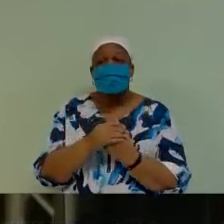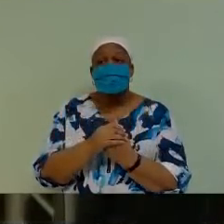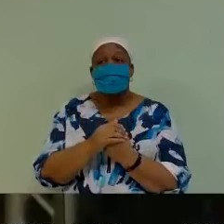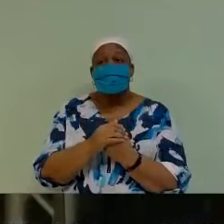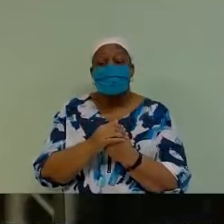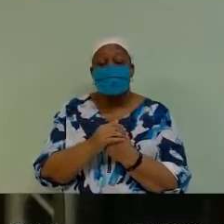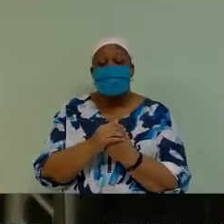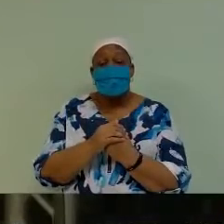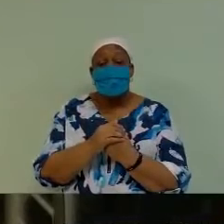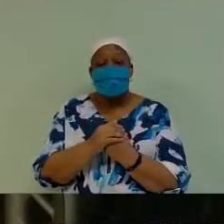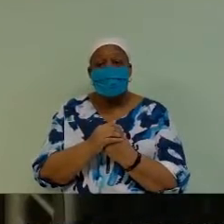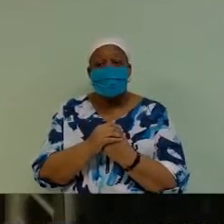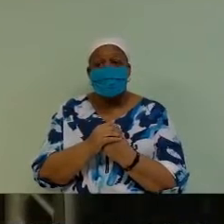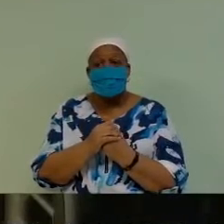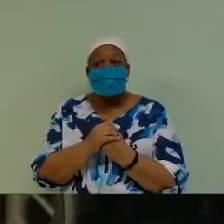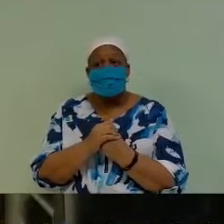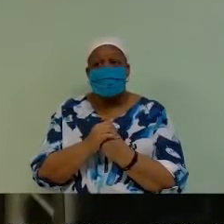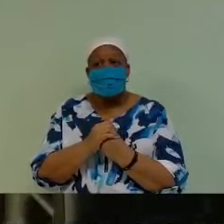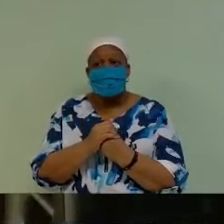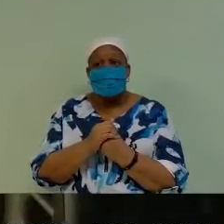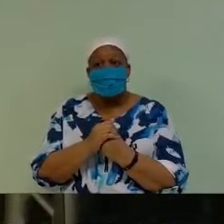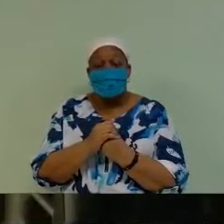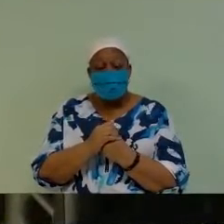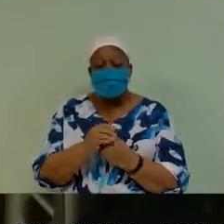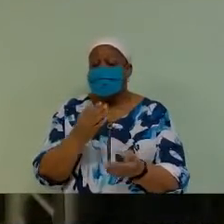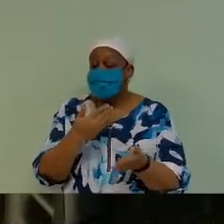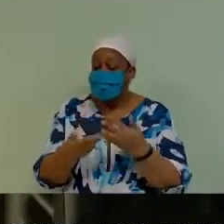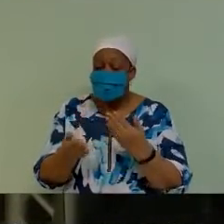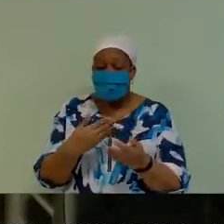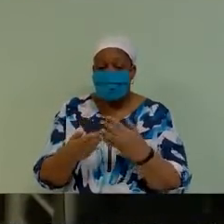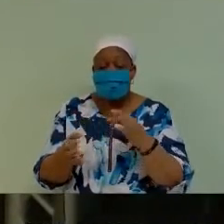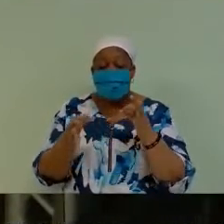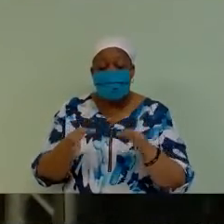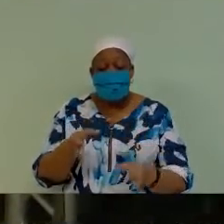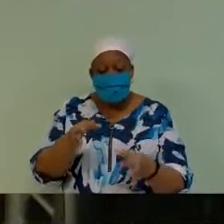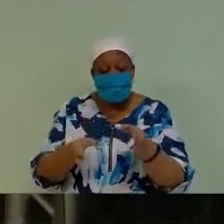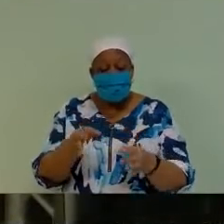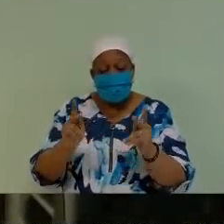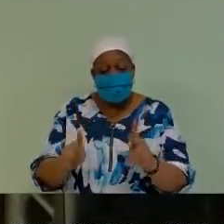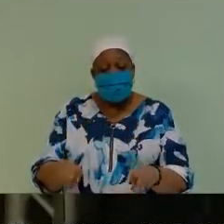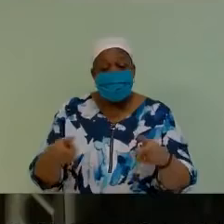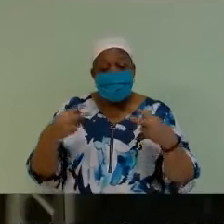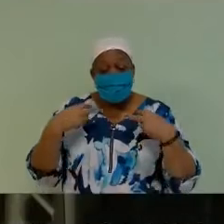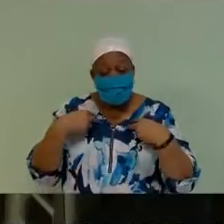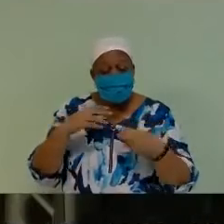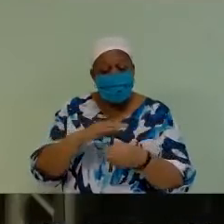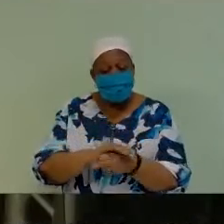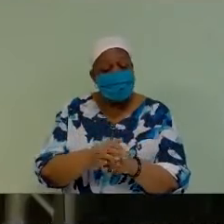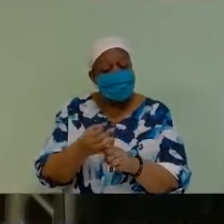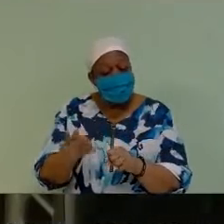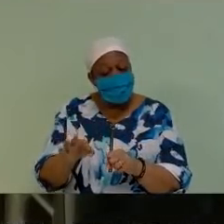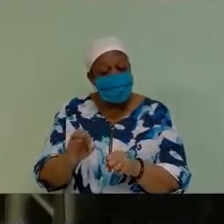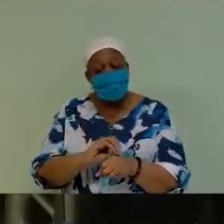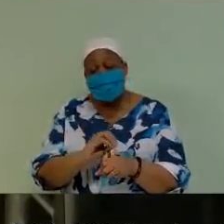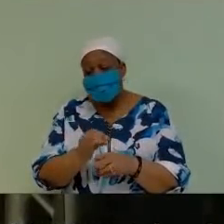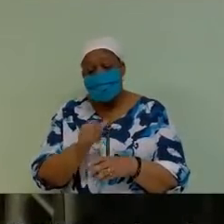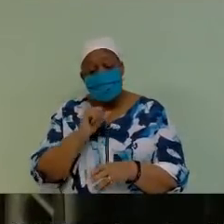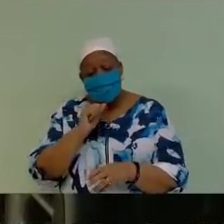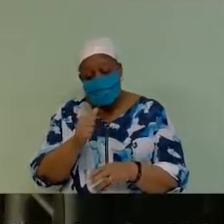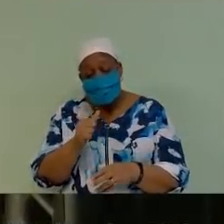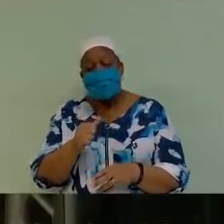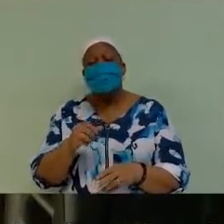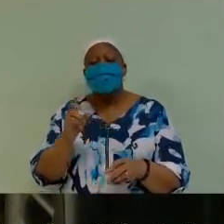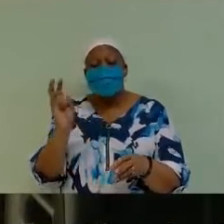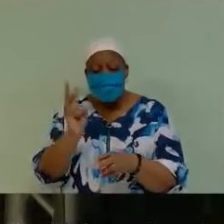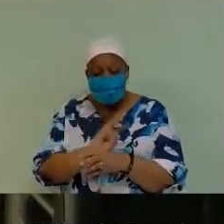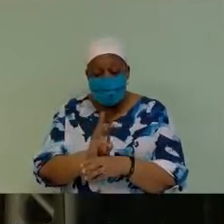no confirmed COVID patients, they should still wear a medical mask. Secondly, in areas with